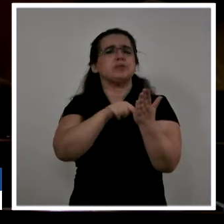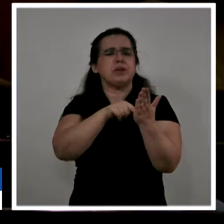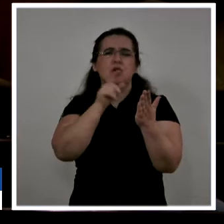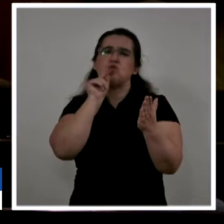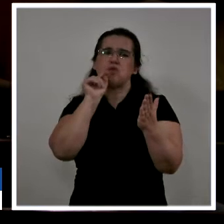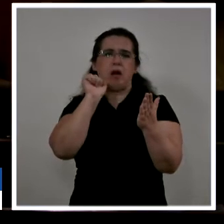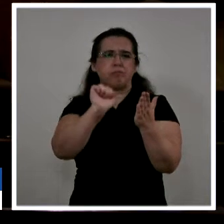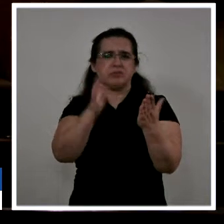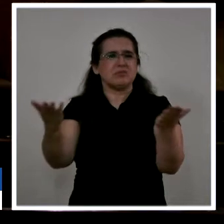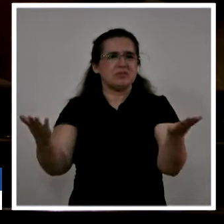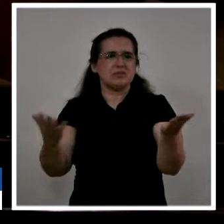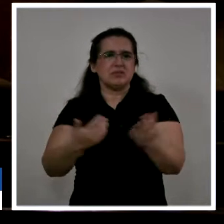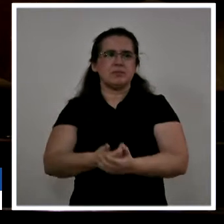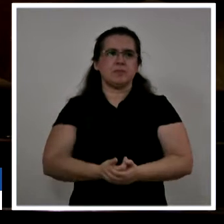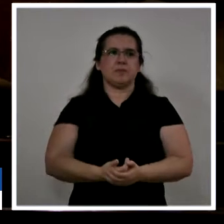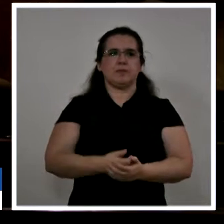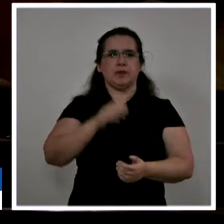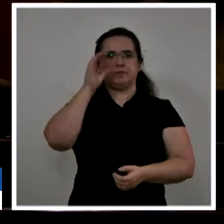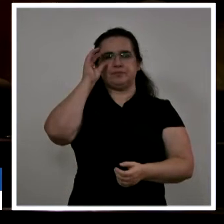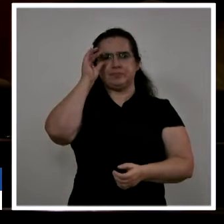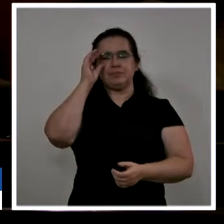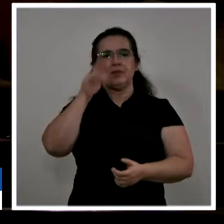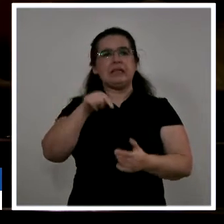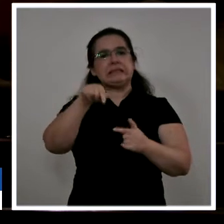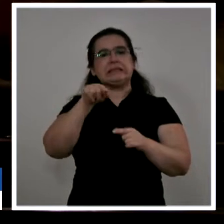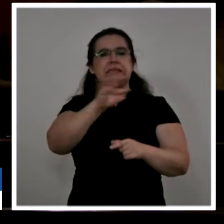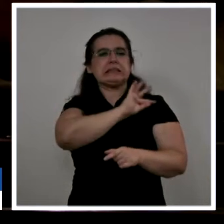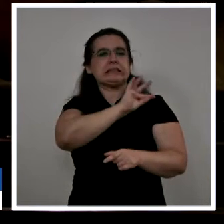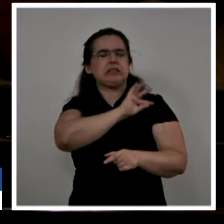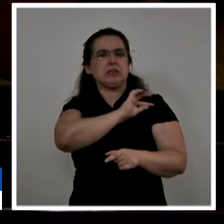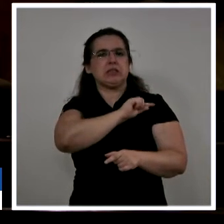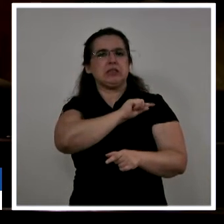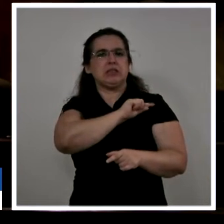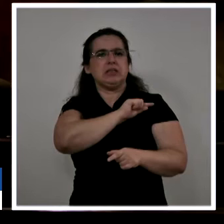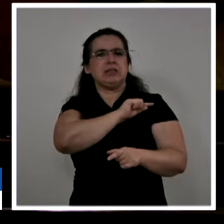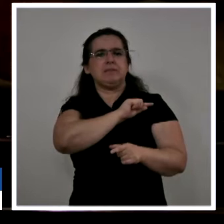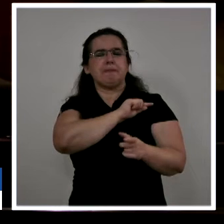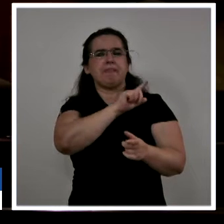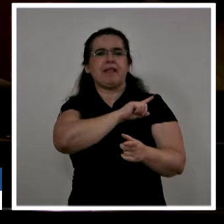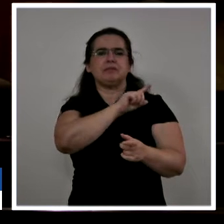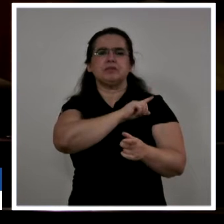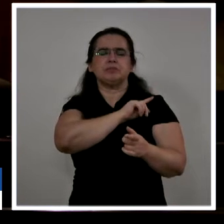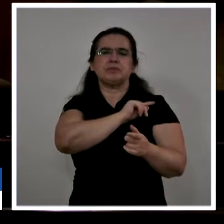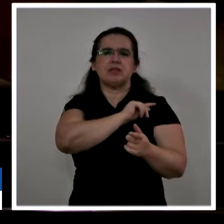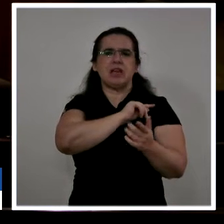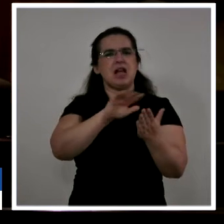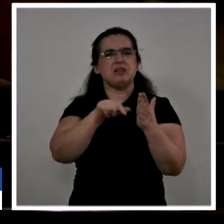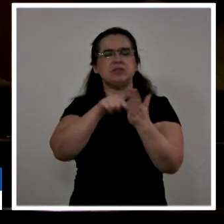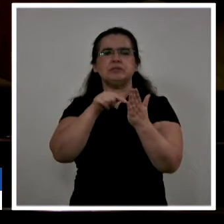Mr. Wurleman is sort of like a Richard Dawkins. E, portanto, este senhor podemos considerá-lo numa linhagem que também inclui Richard